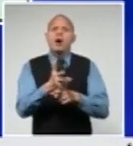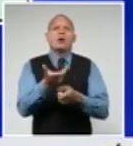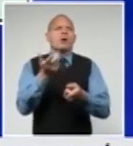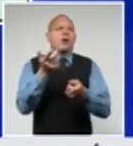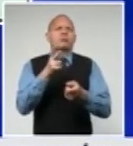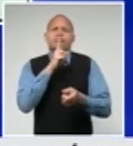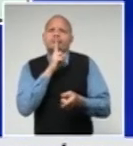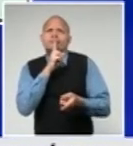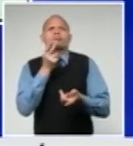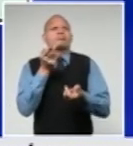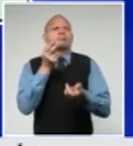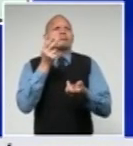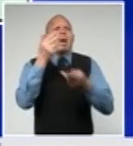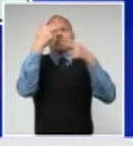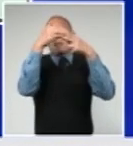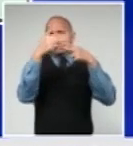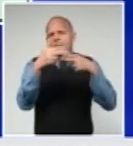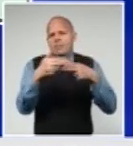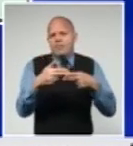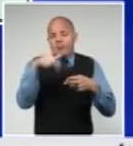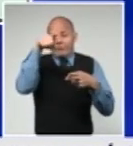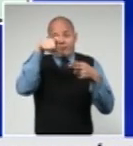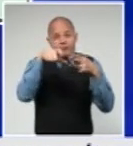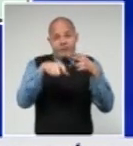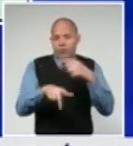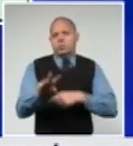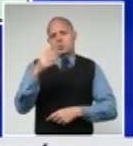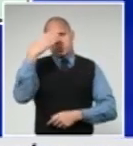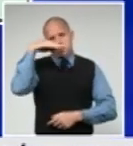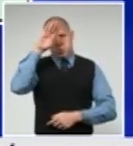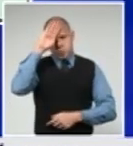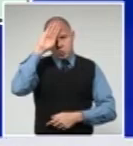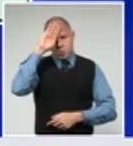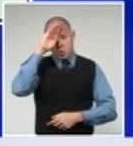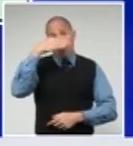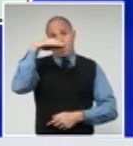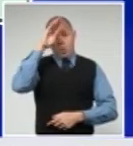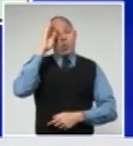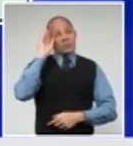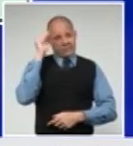5,670 diagnosed cases up to date and a mortality rate of